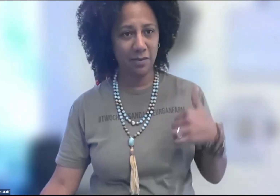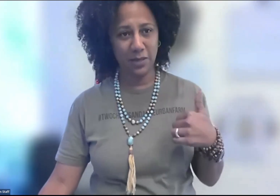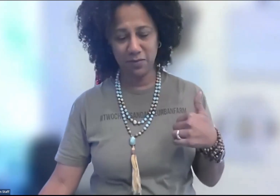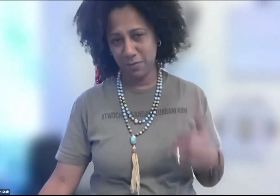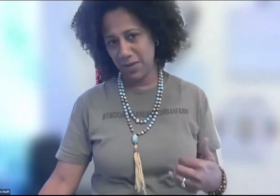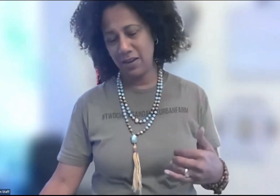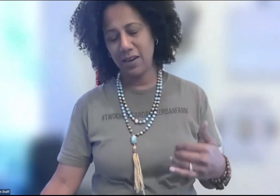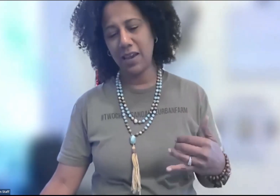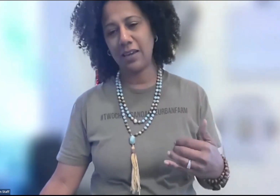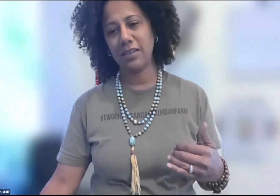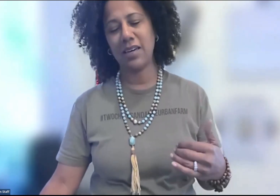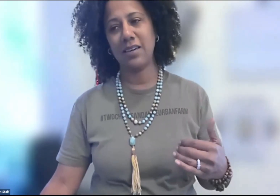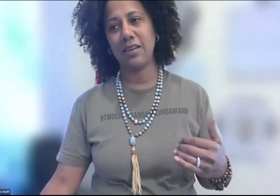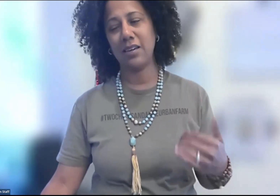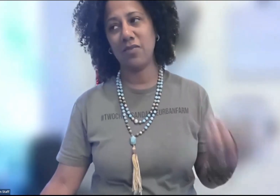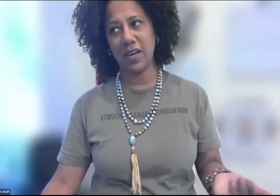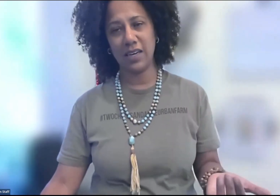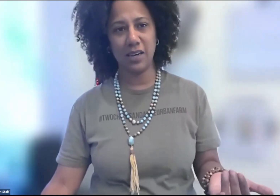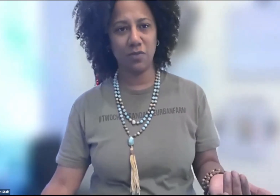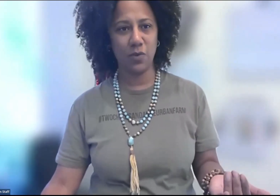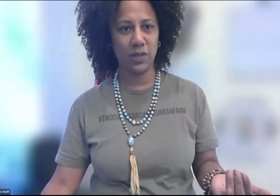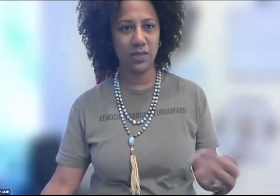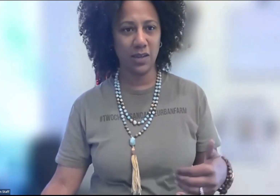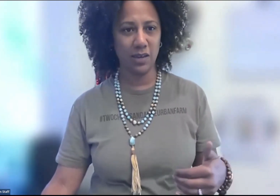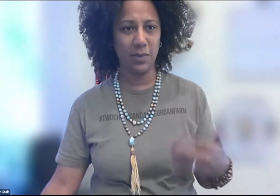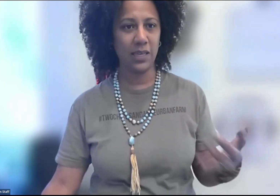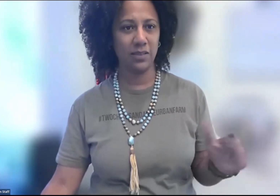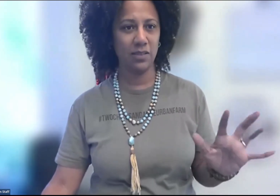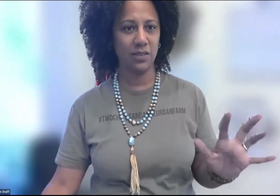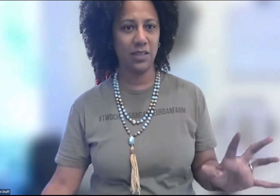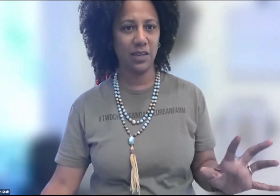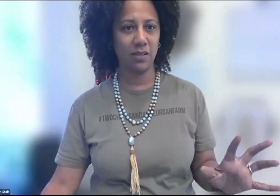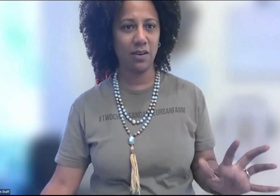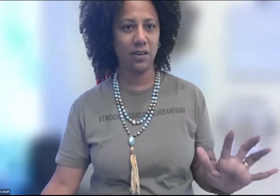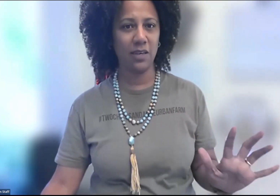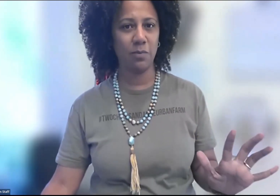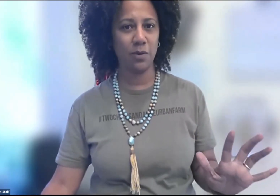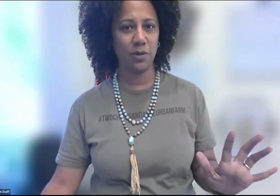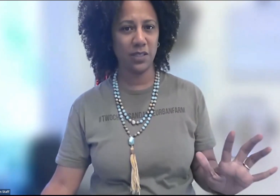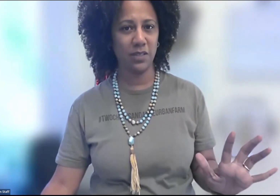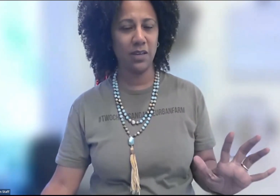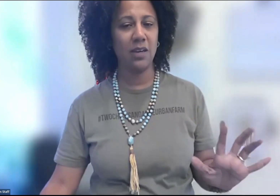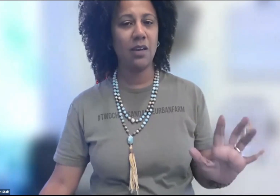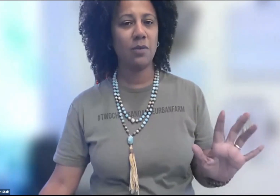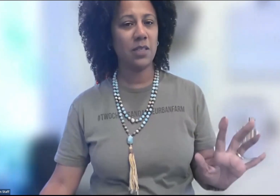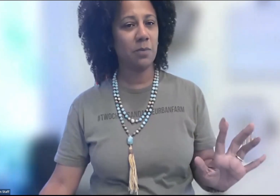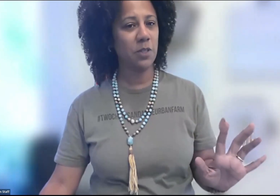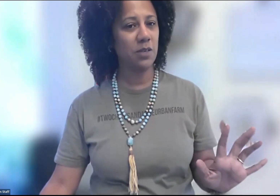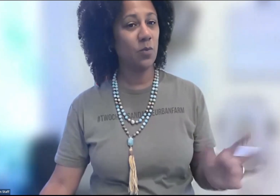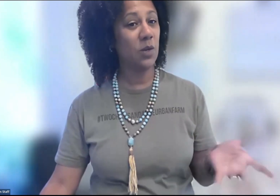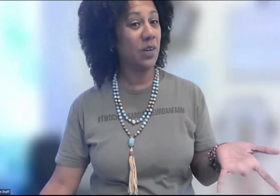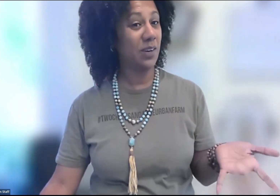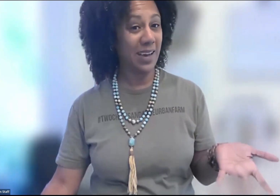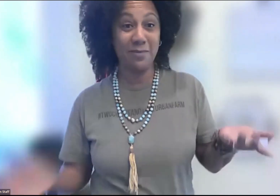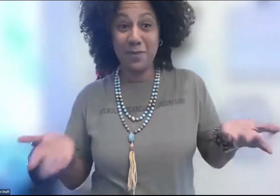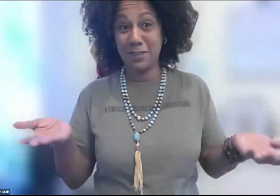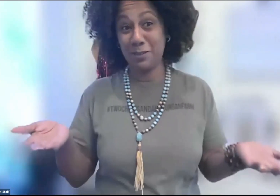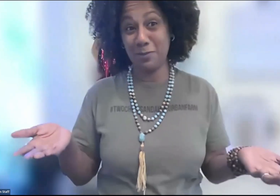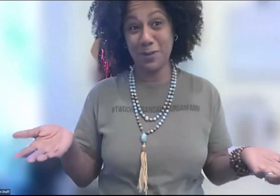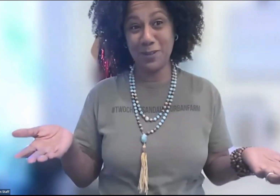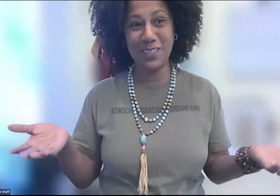and humbling for me, and invite everyone to come again to the DLR in-person reception. We will